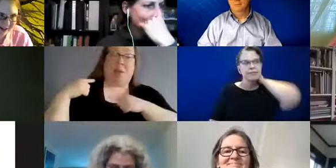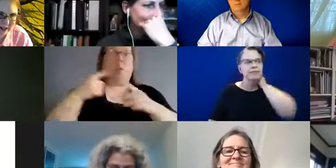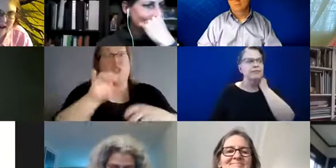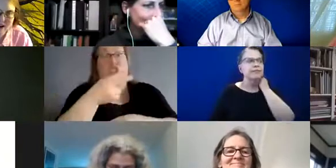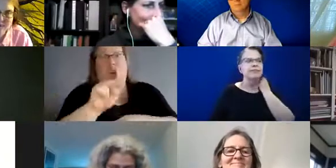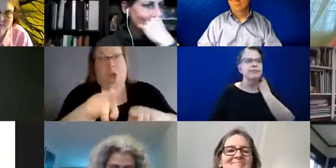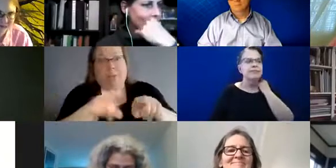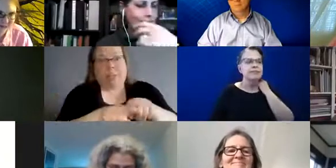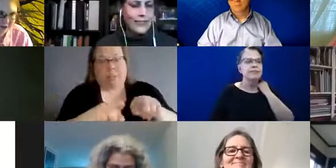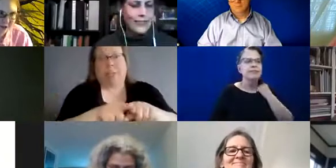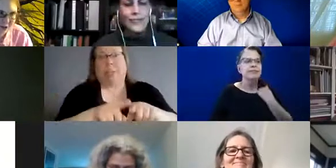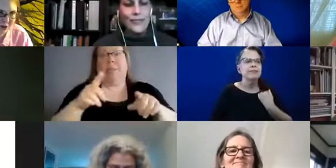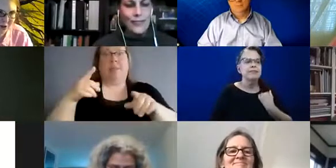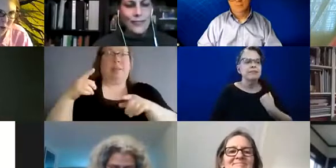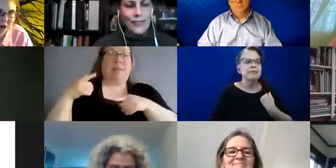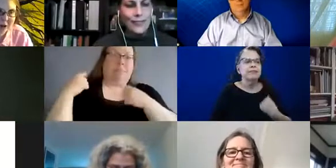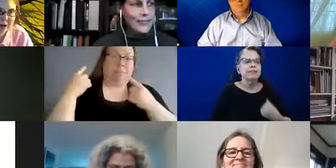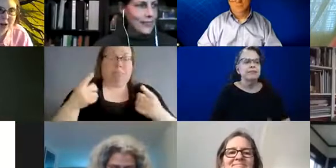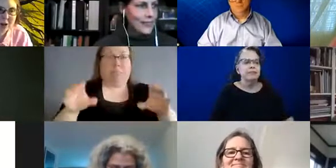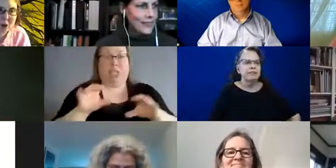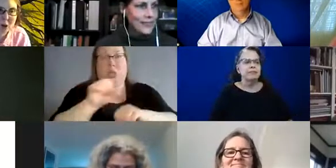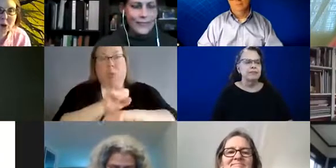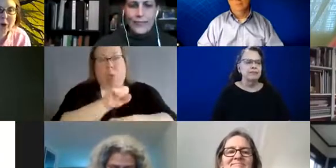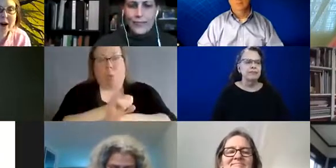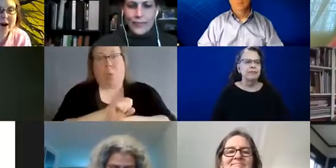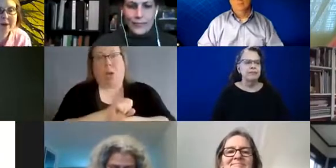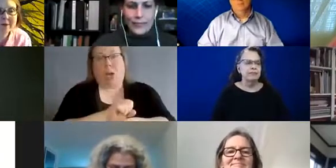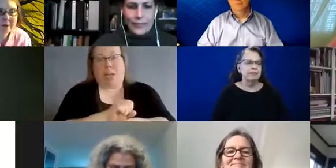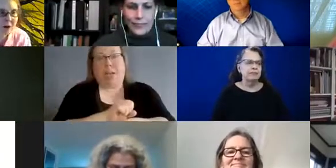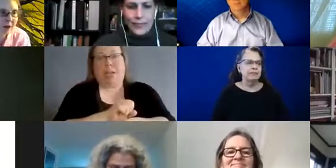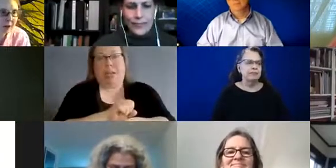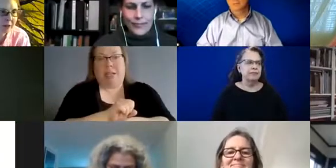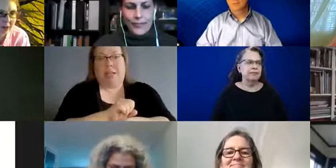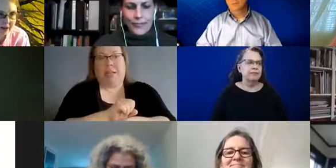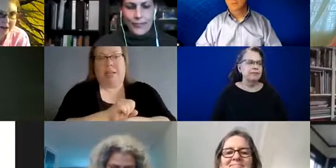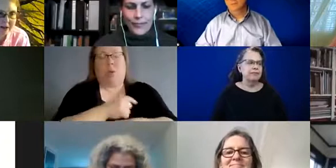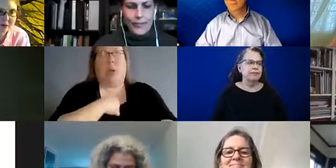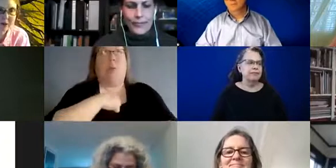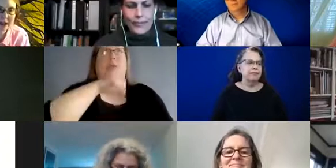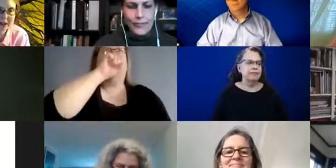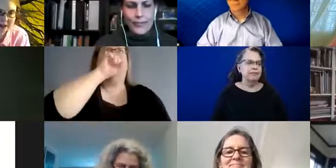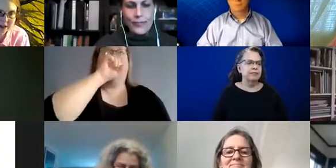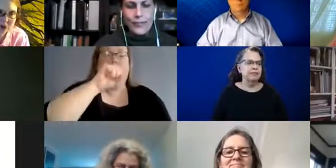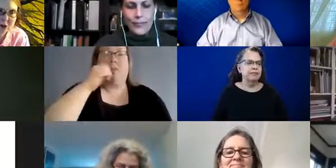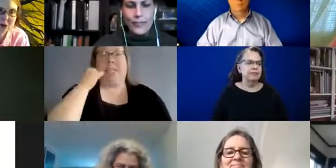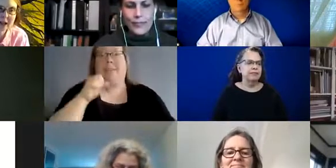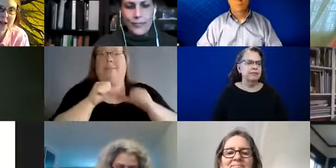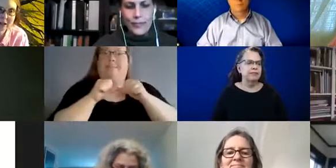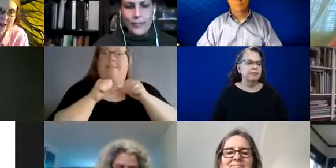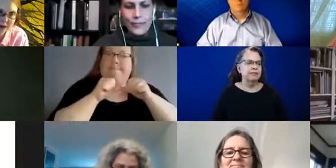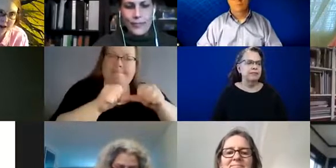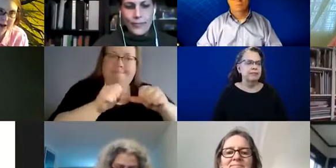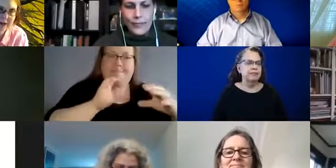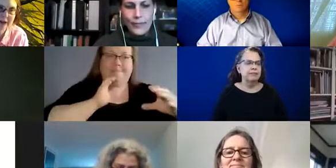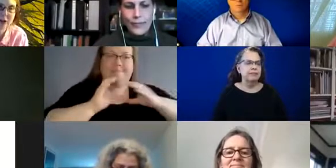us, to do this work. So I would love it if we can keep communicating,